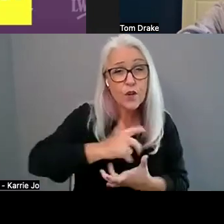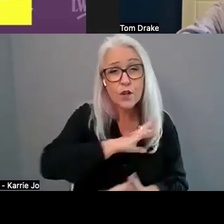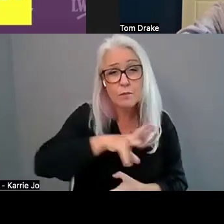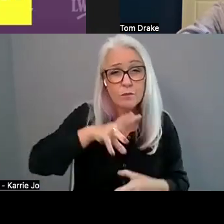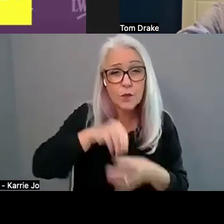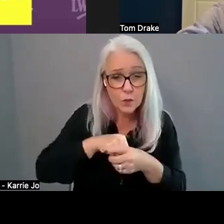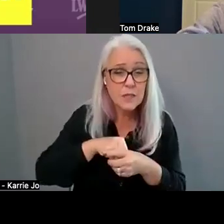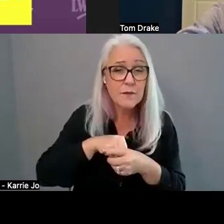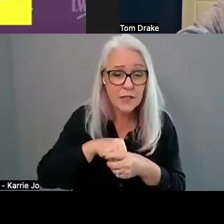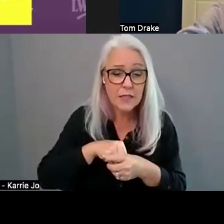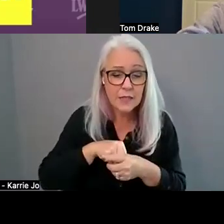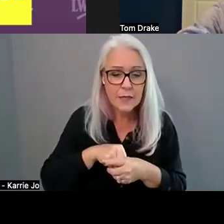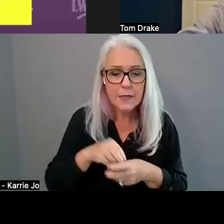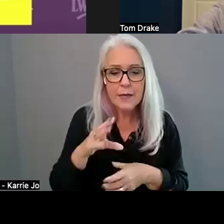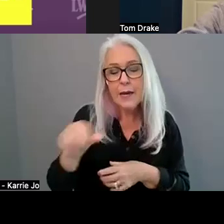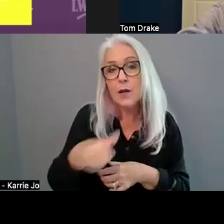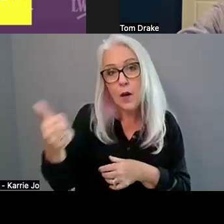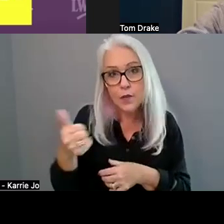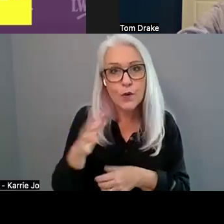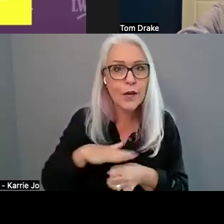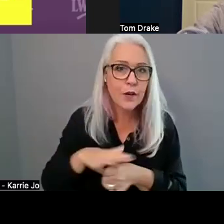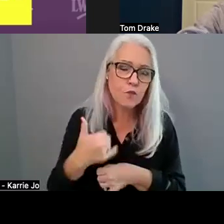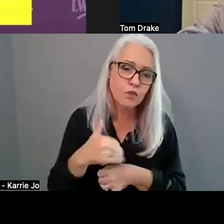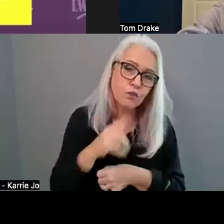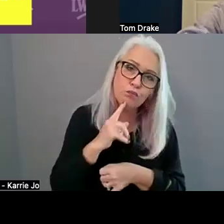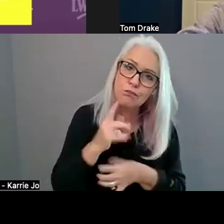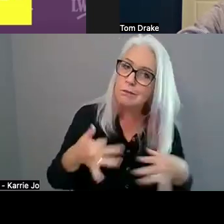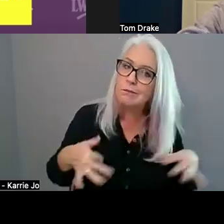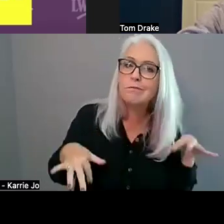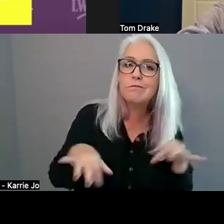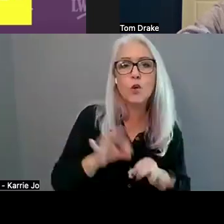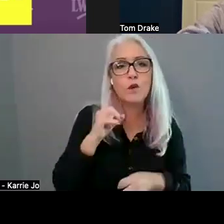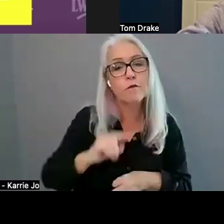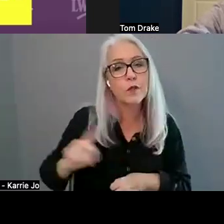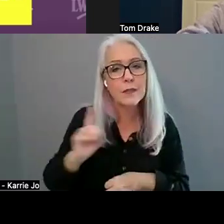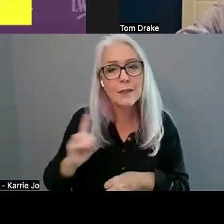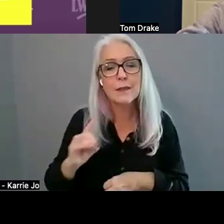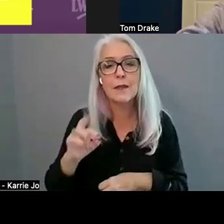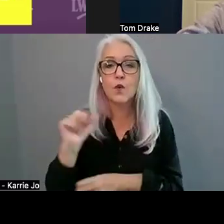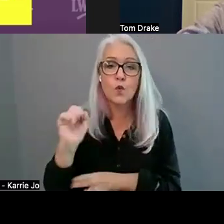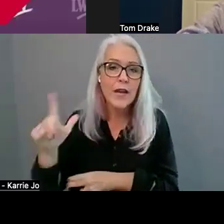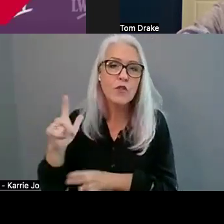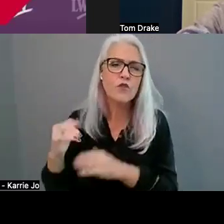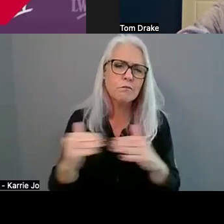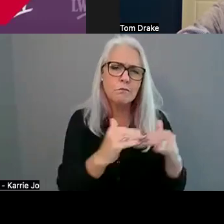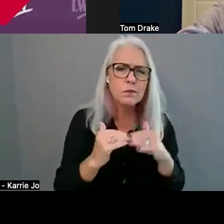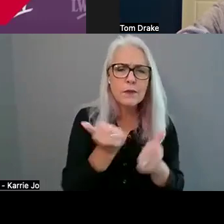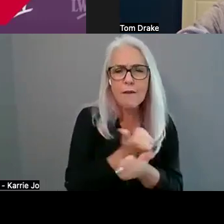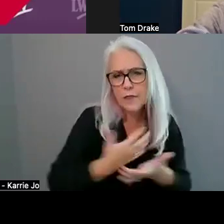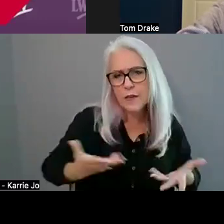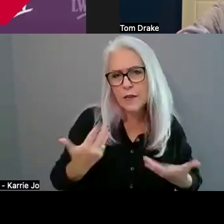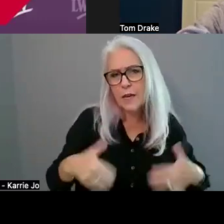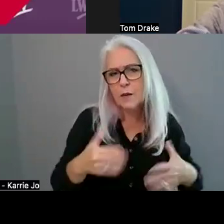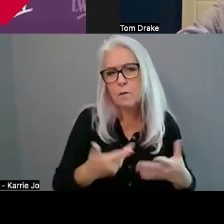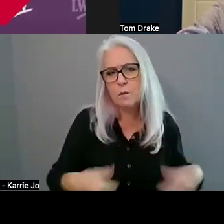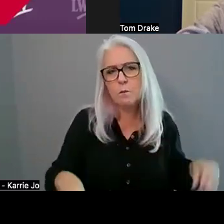inclusivity, and in other areas that are so important as Democrats, and racial equity, and so much more. And I hope you go to